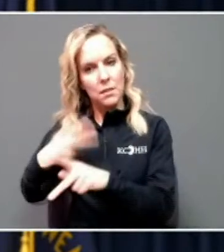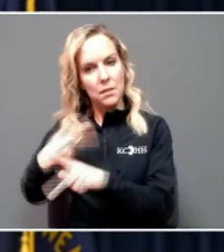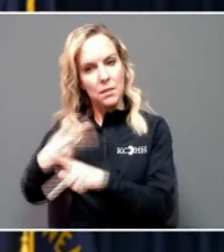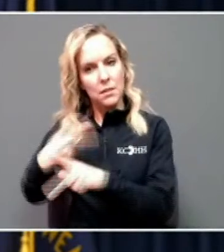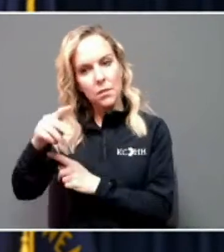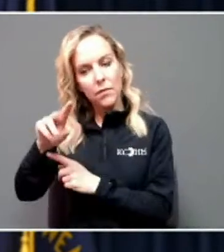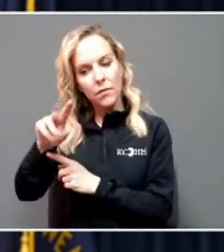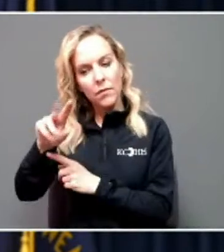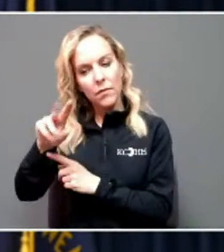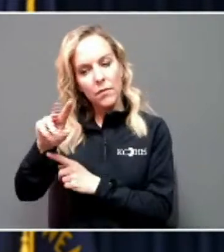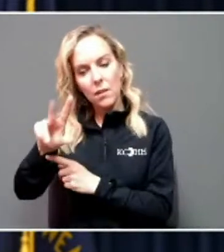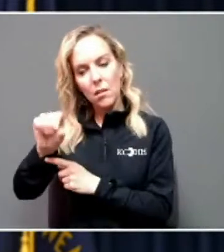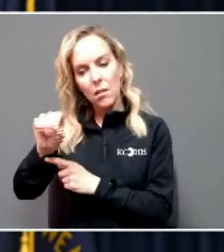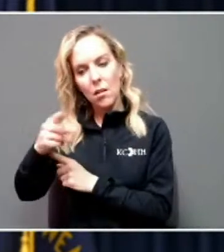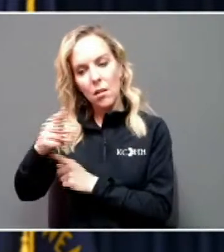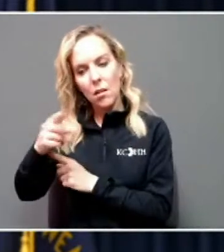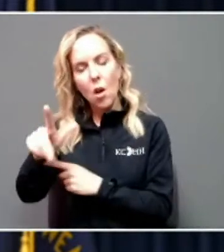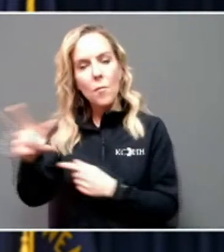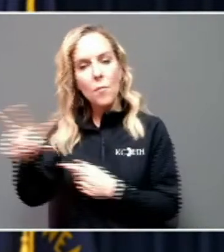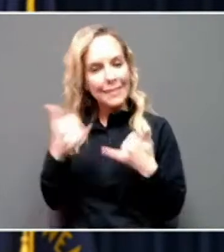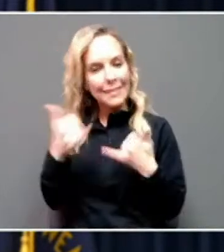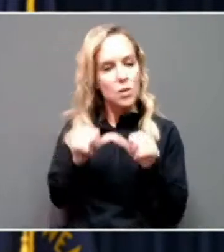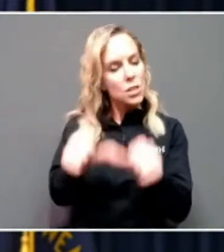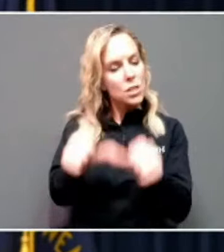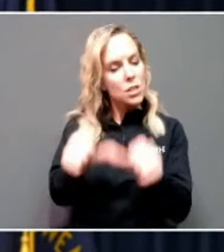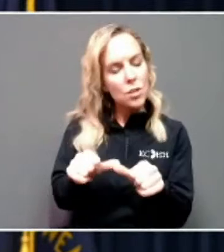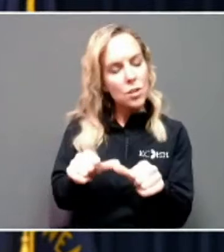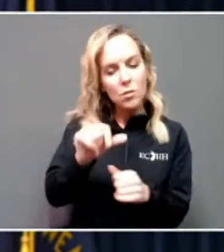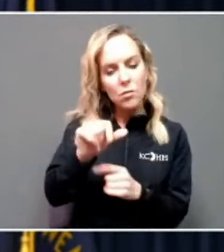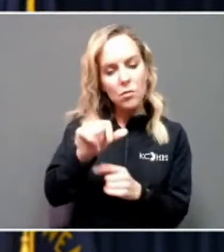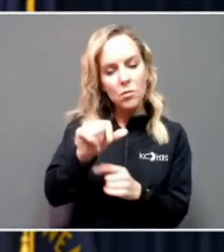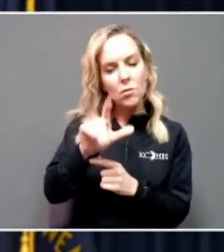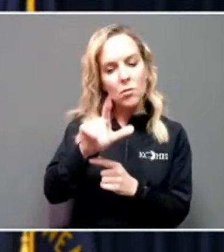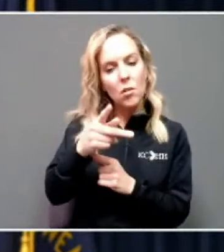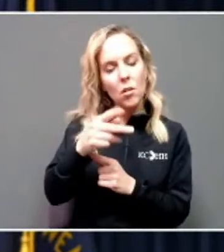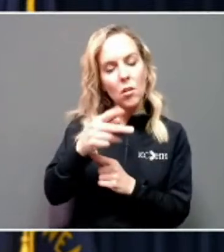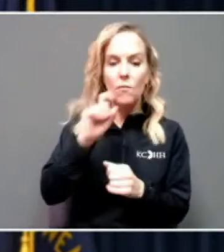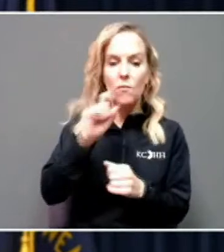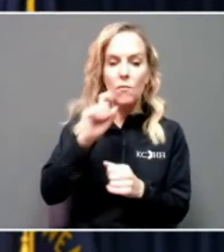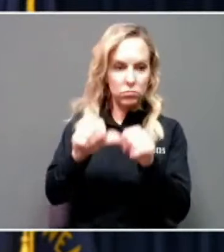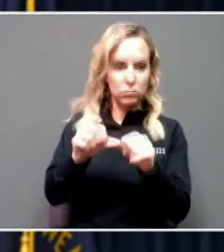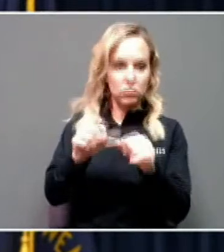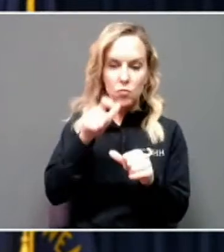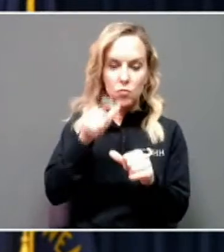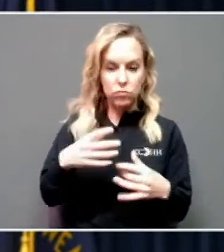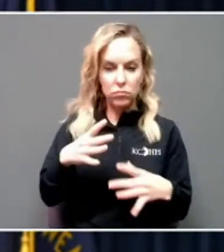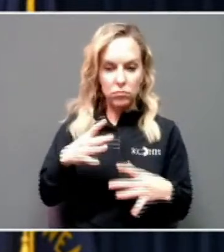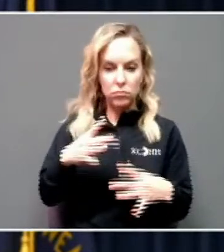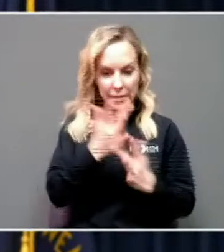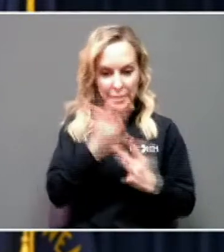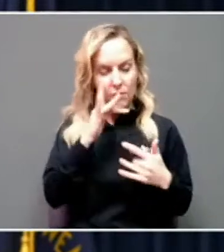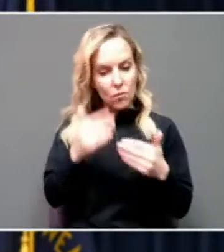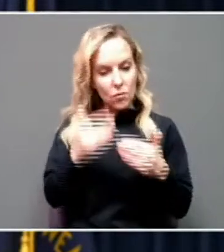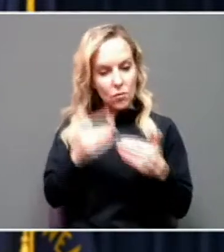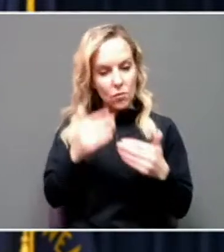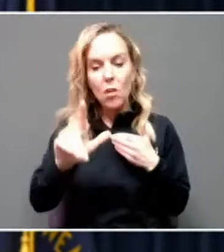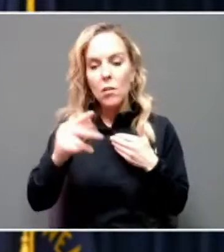treat the long-term impacts that we're going to be dealing with for a while. Tom Latek, Kentucky